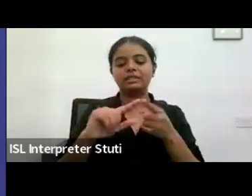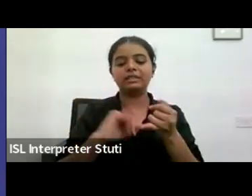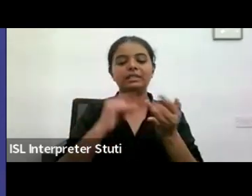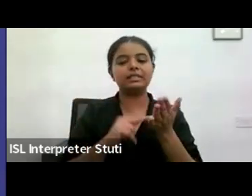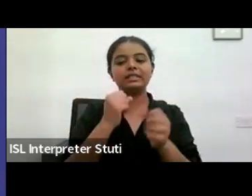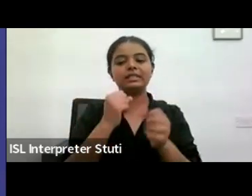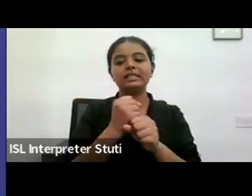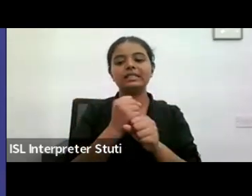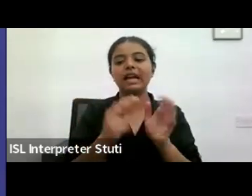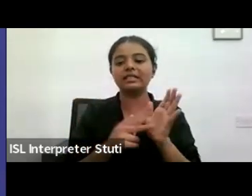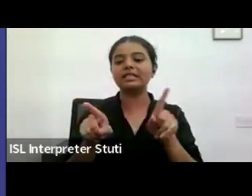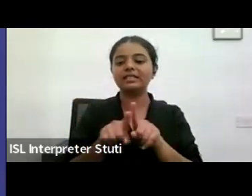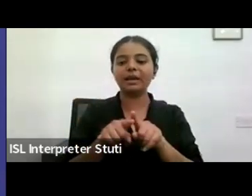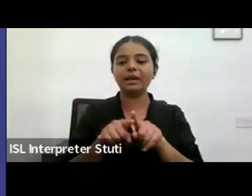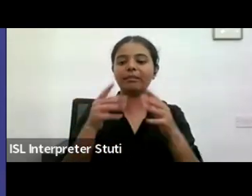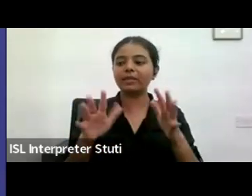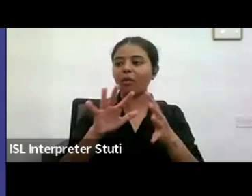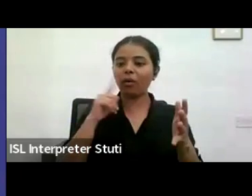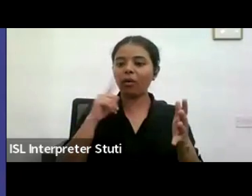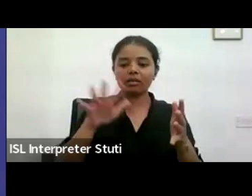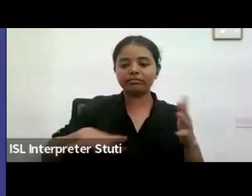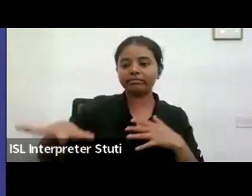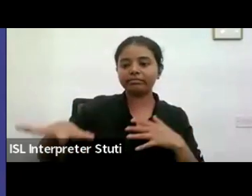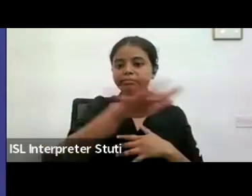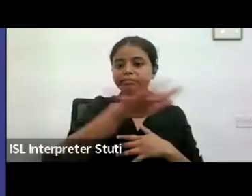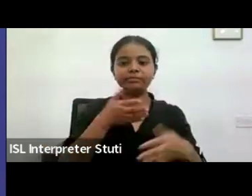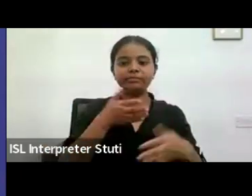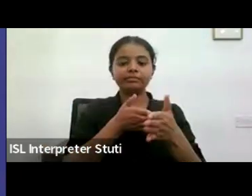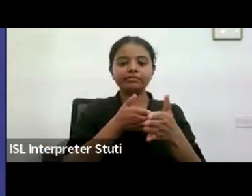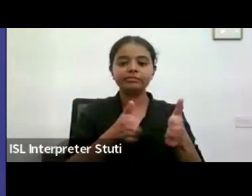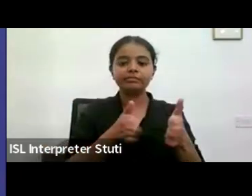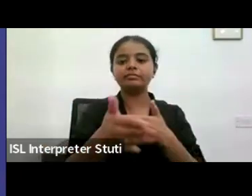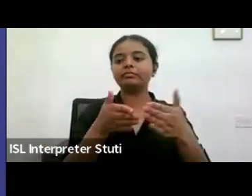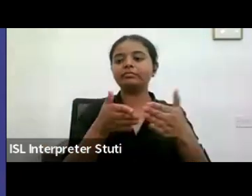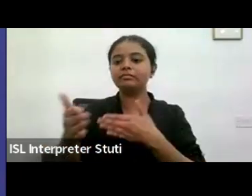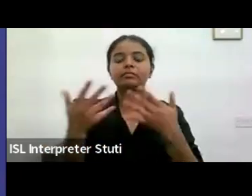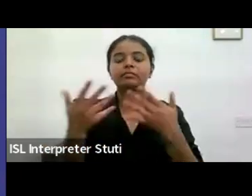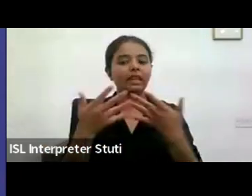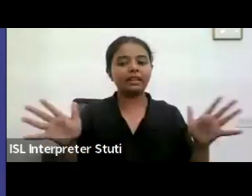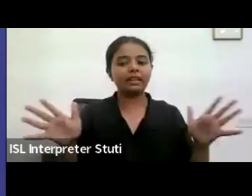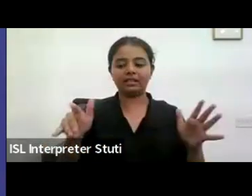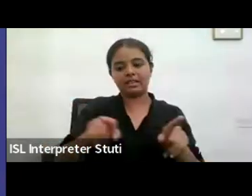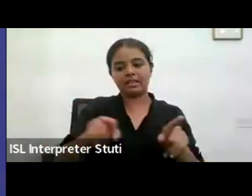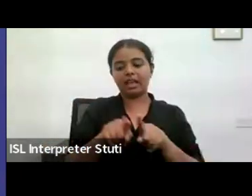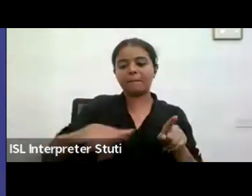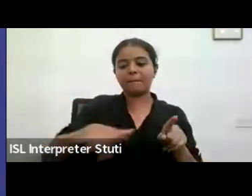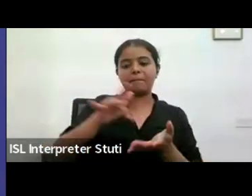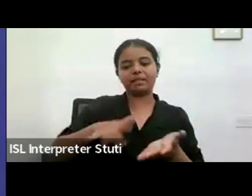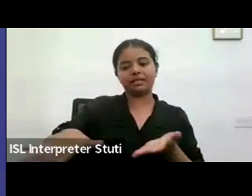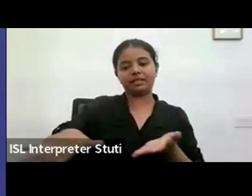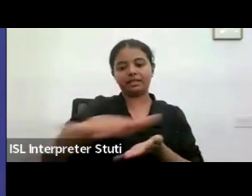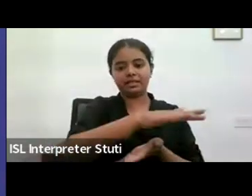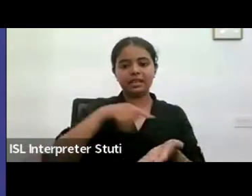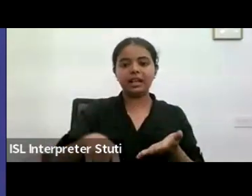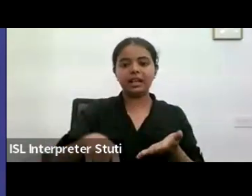a way that they suit all children including the child with disabilities. This is